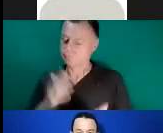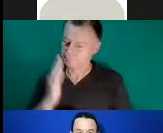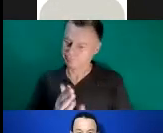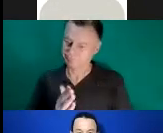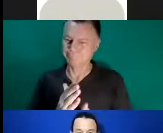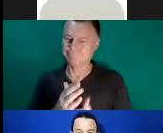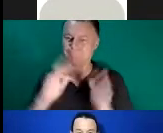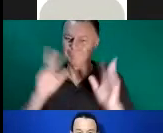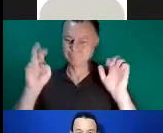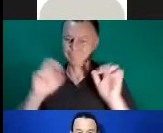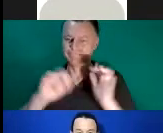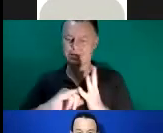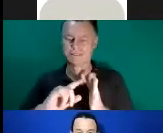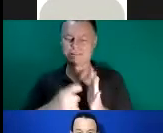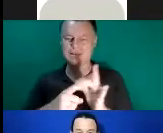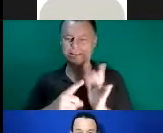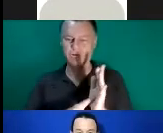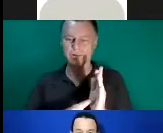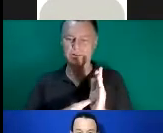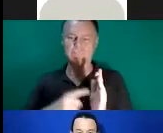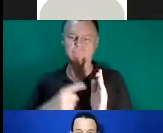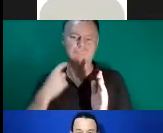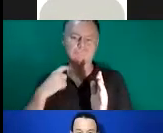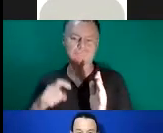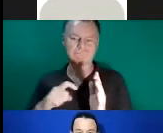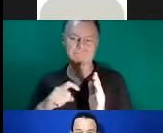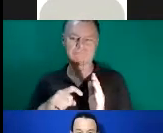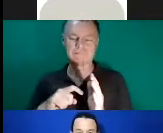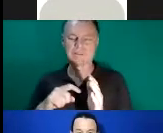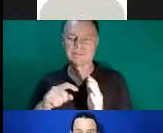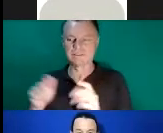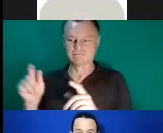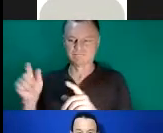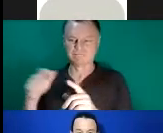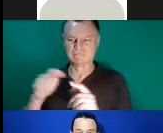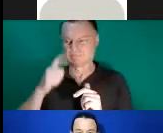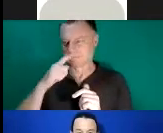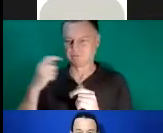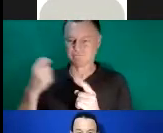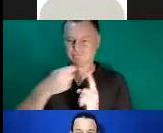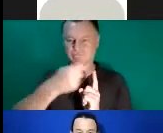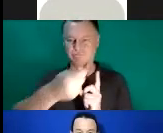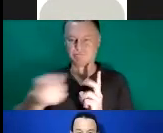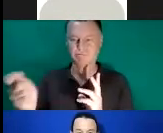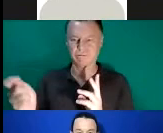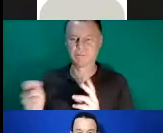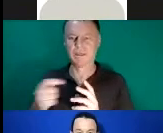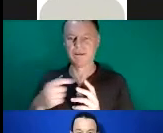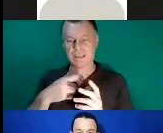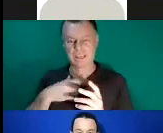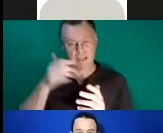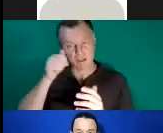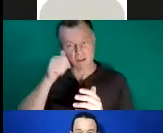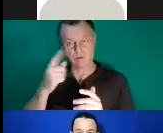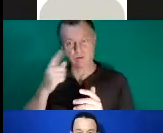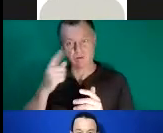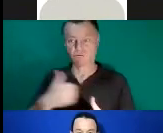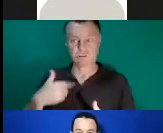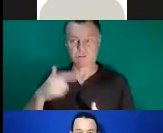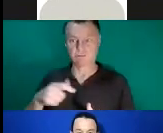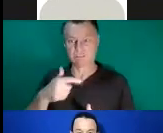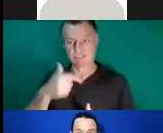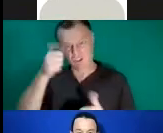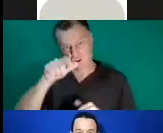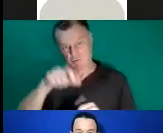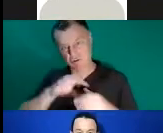and he seemed to target people that he knew. As to the extent of his depravity and crimes, this may